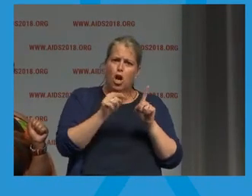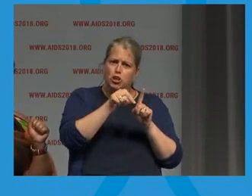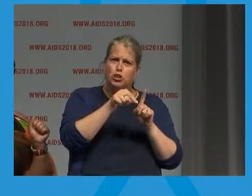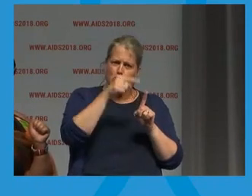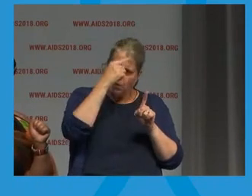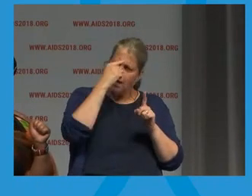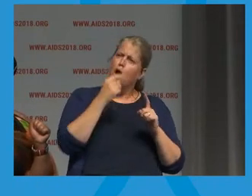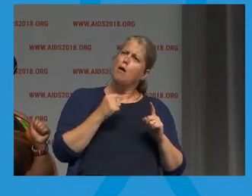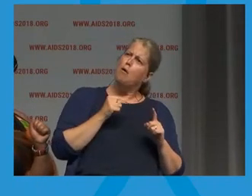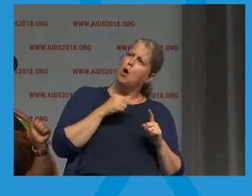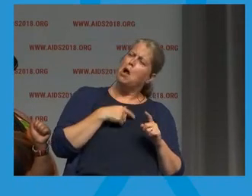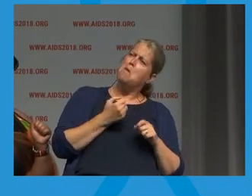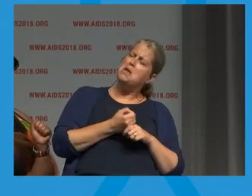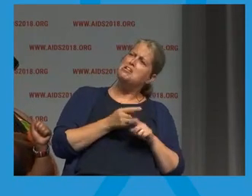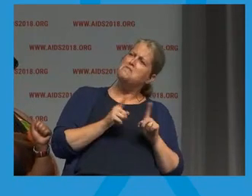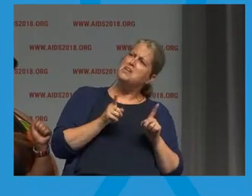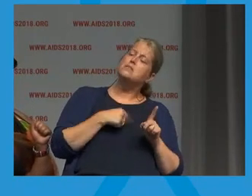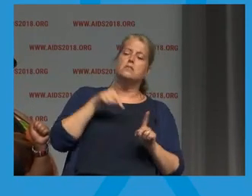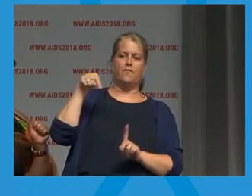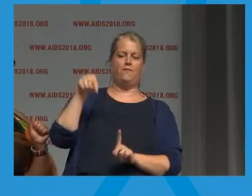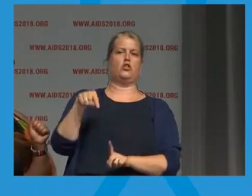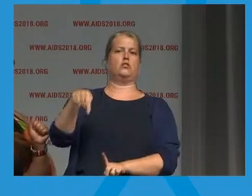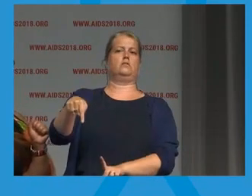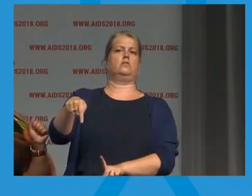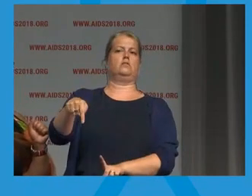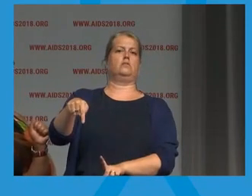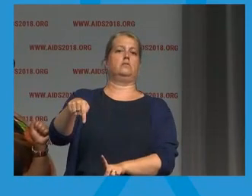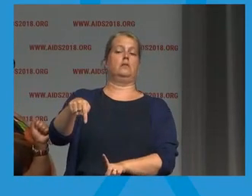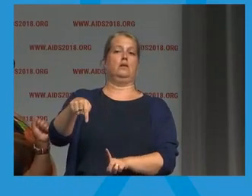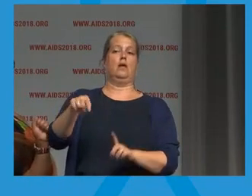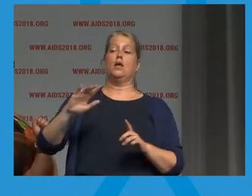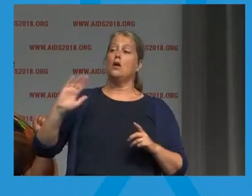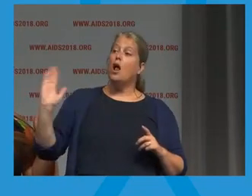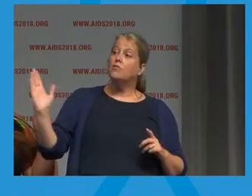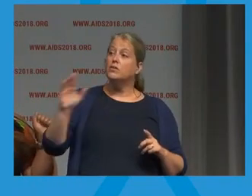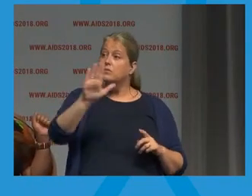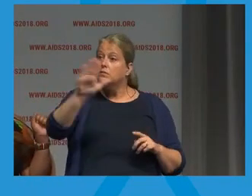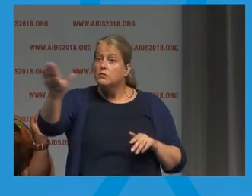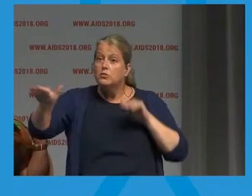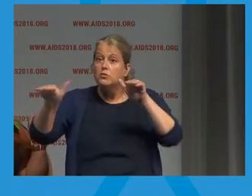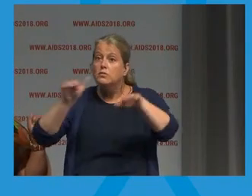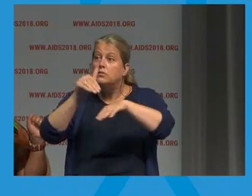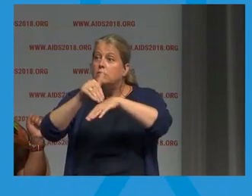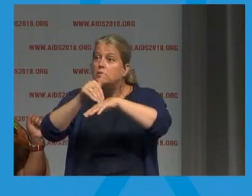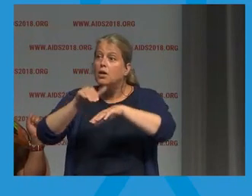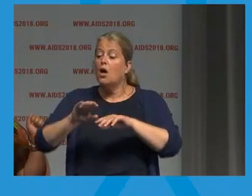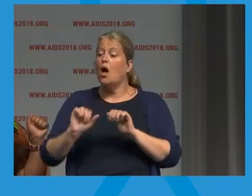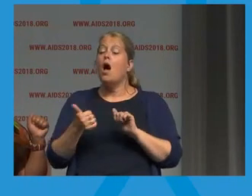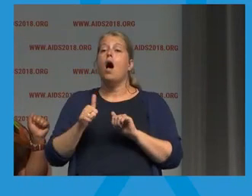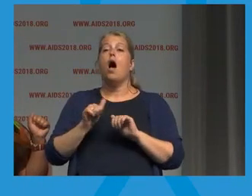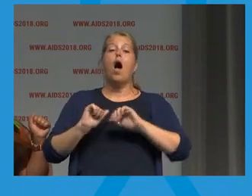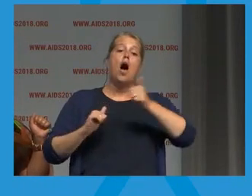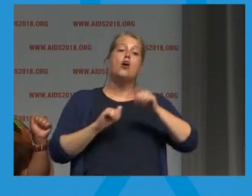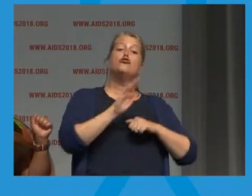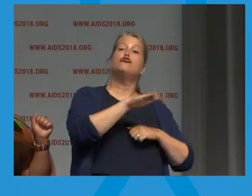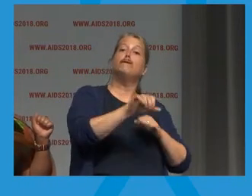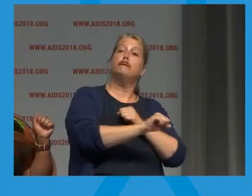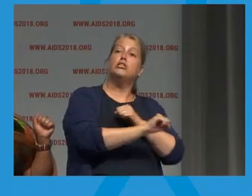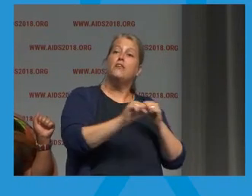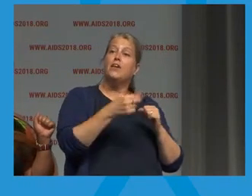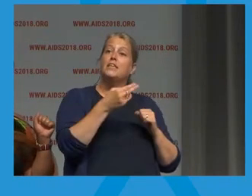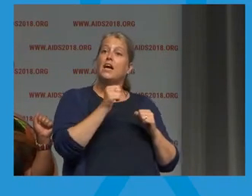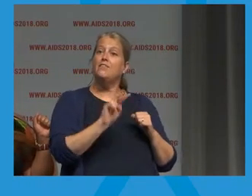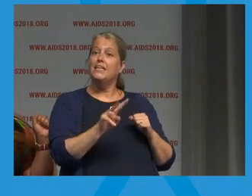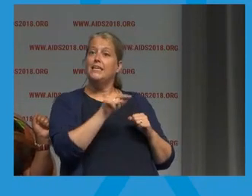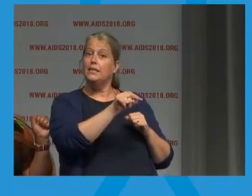above, remember that what keeps other children safe from HIV may